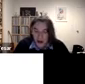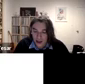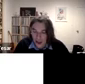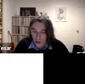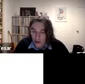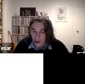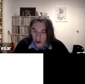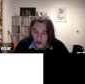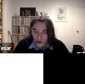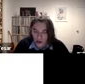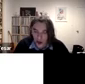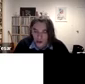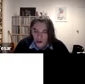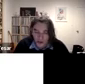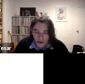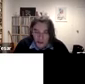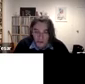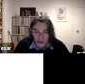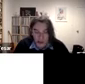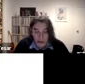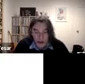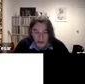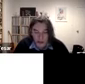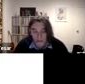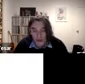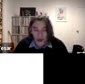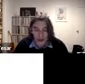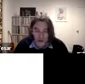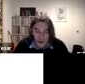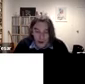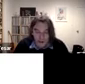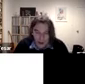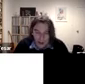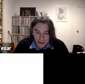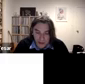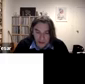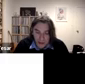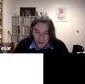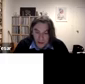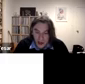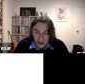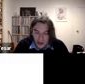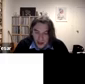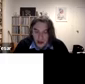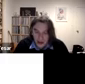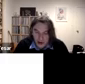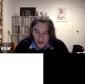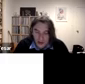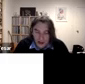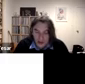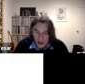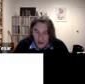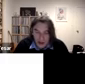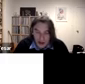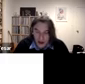care, and care work into Canadian childcare advocacy, policy, and practice. Drawing on feminist critical discourse analysis and